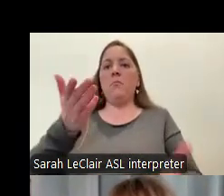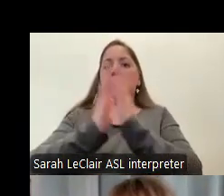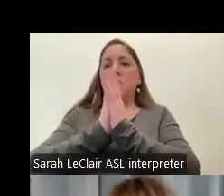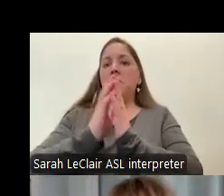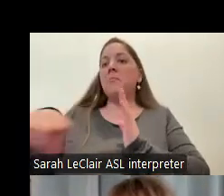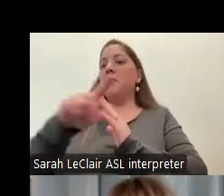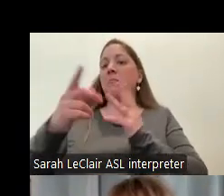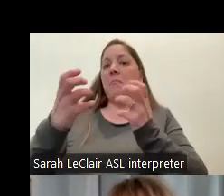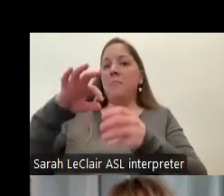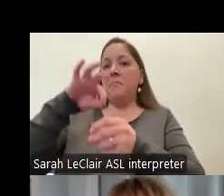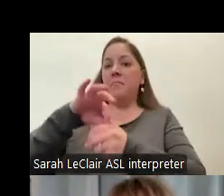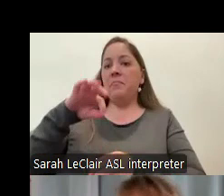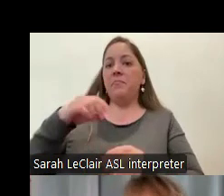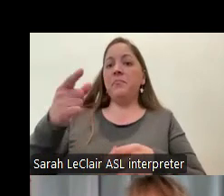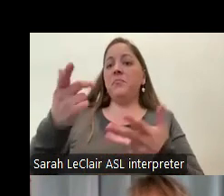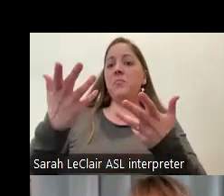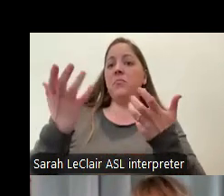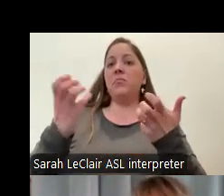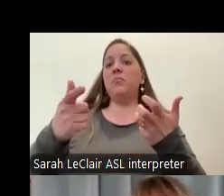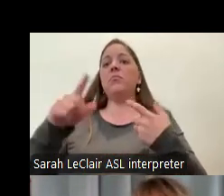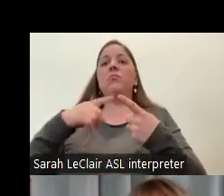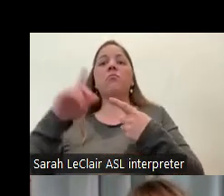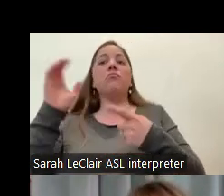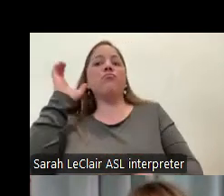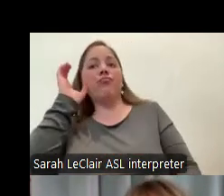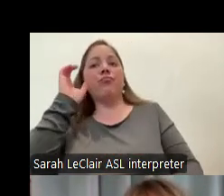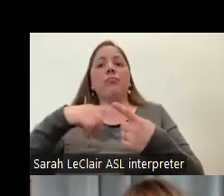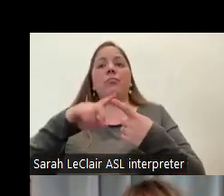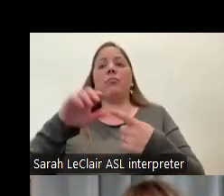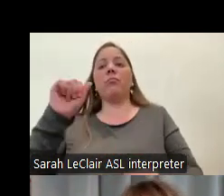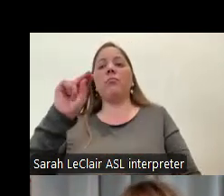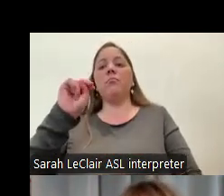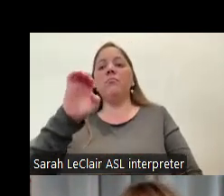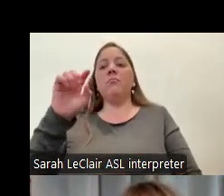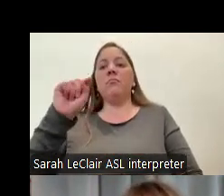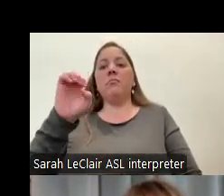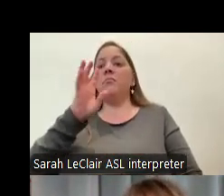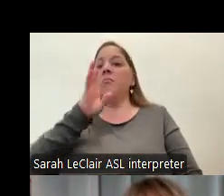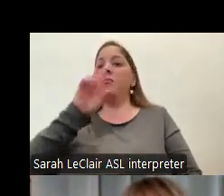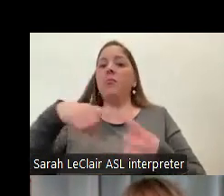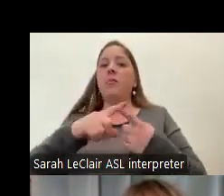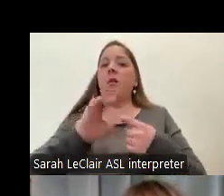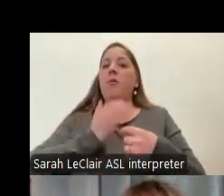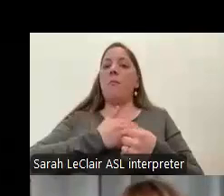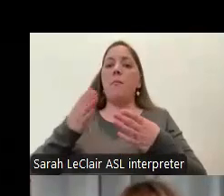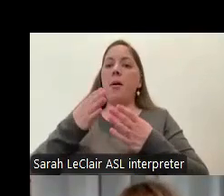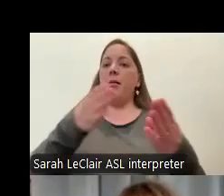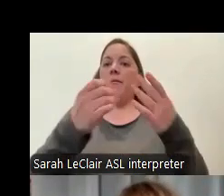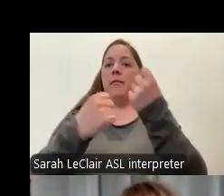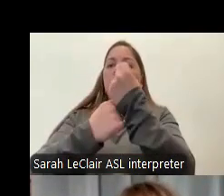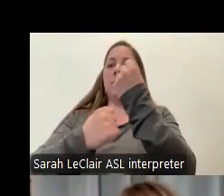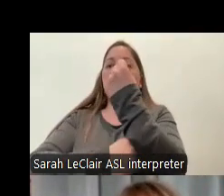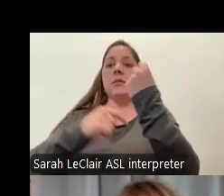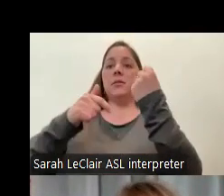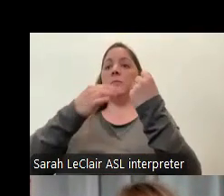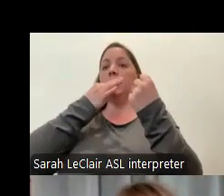vote if, after hearing Annette talk about our past foundation and this upcoming event, would you